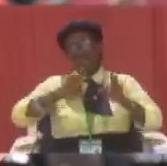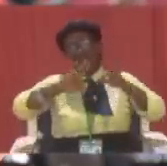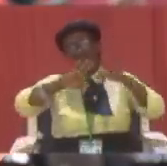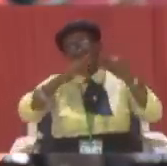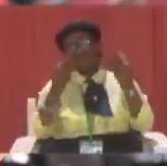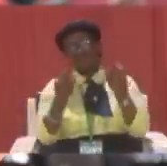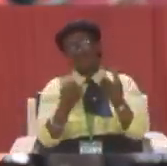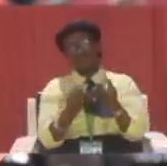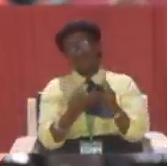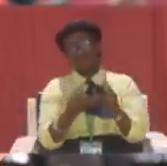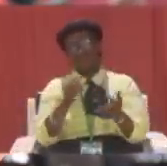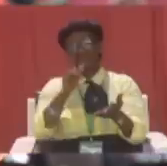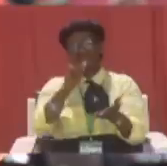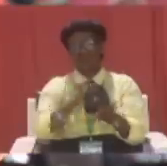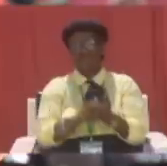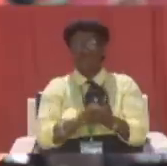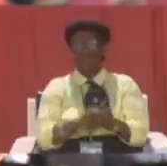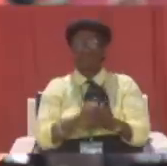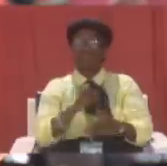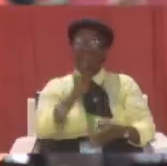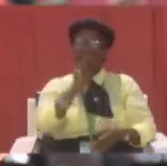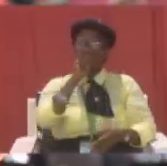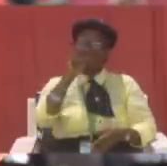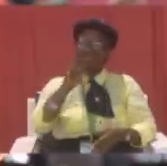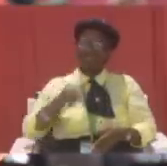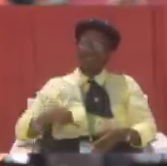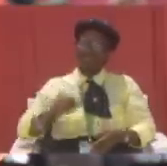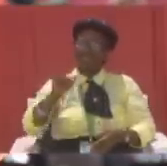that is still destroying the family.